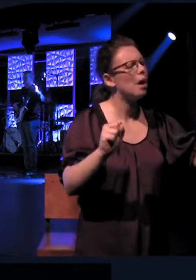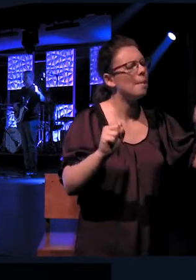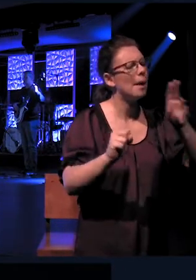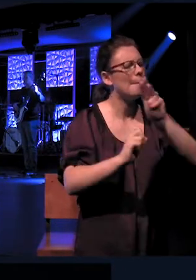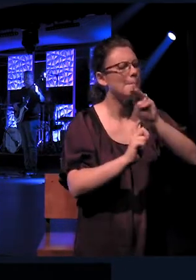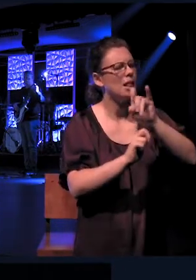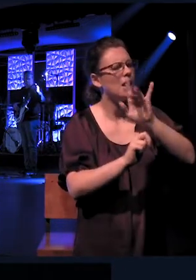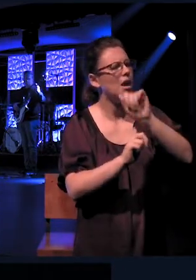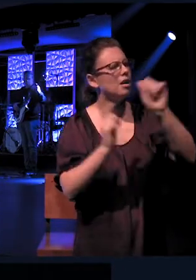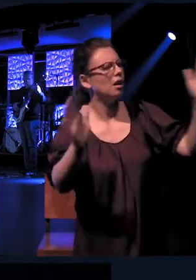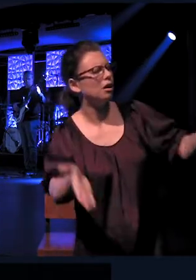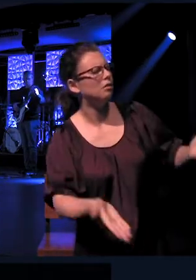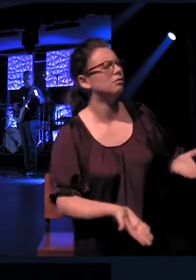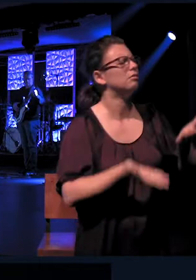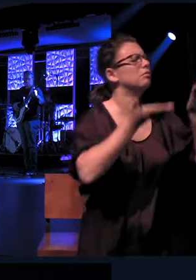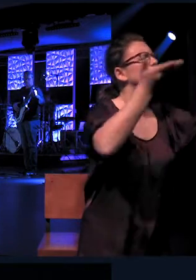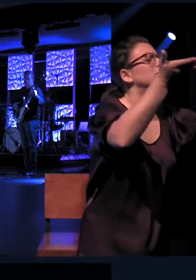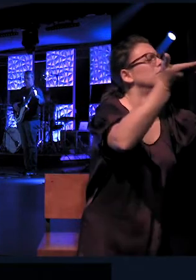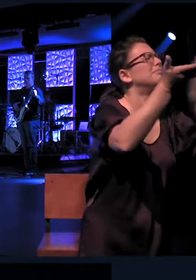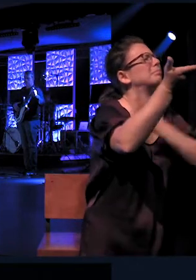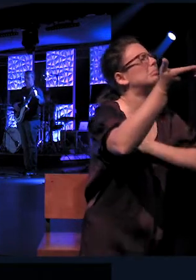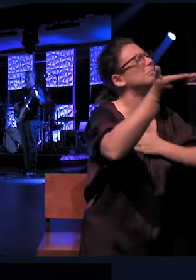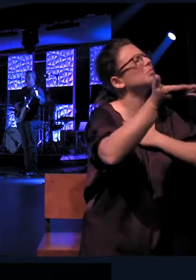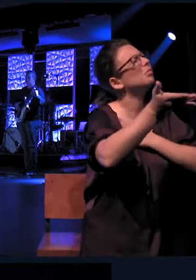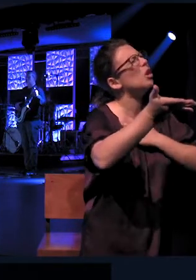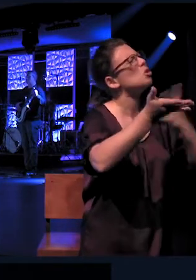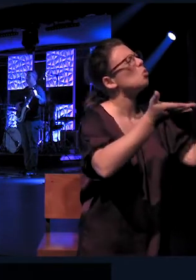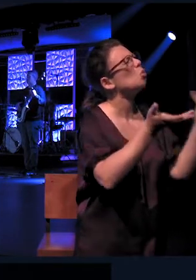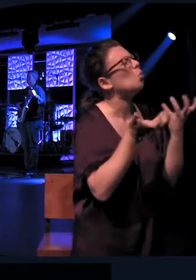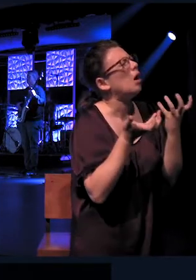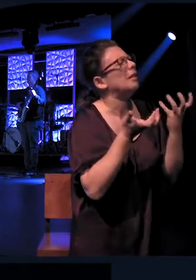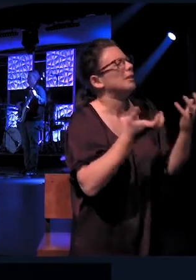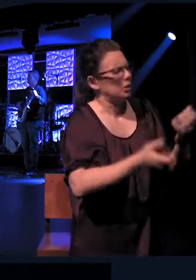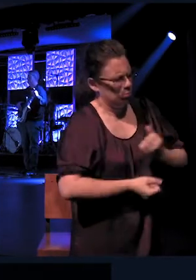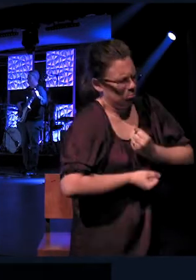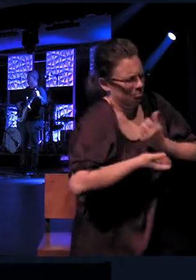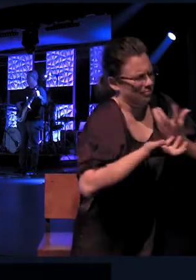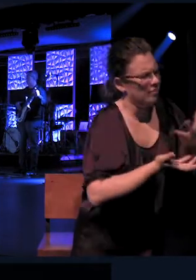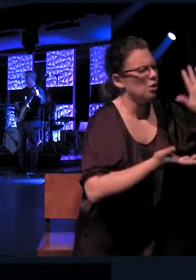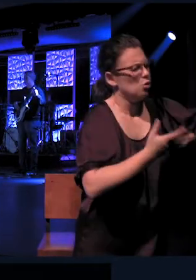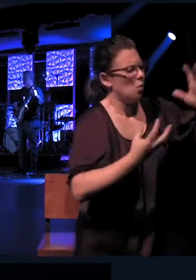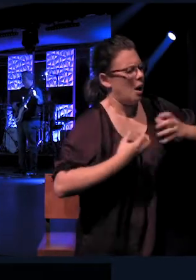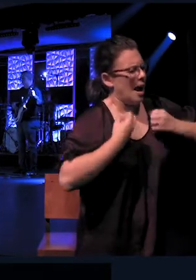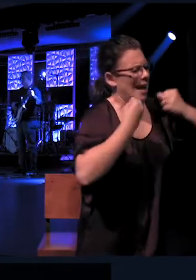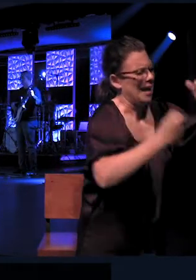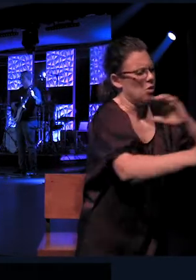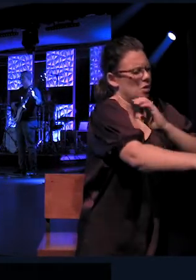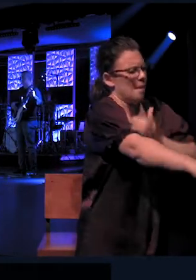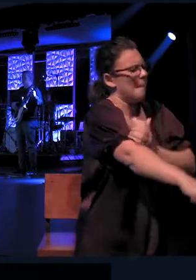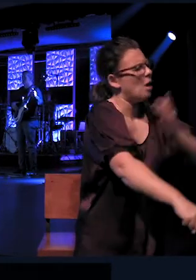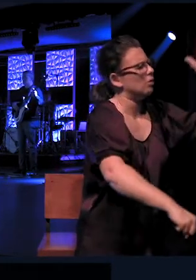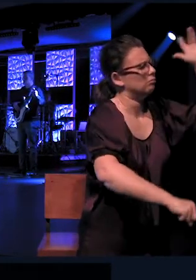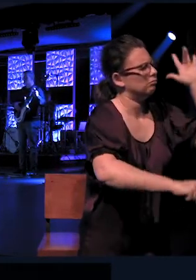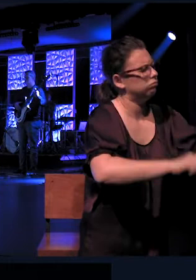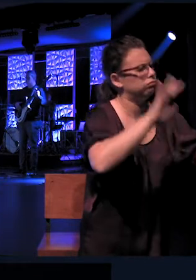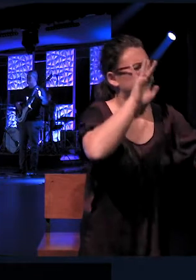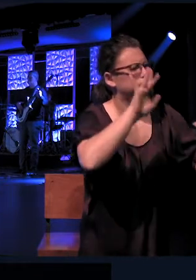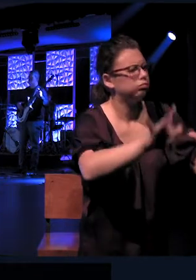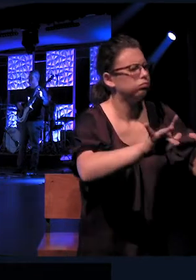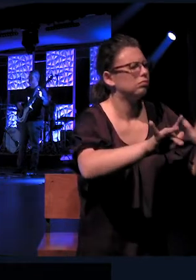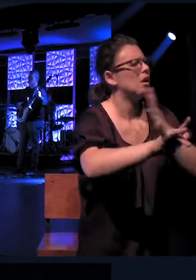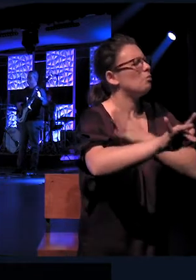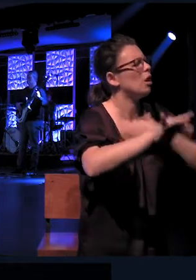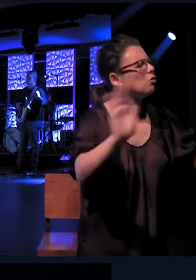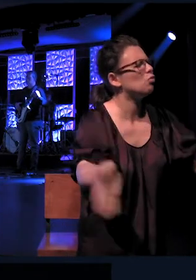Jesus' name, we speak healing power of Jesus Christ into their lives right now. Father, I pray, God, that you would raise them